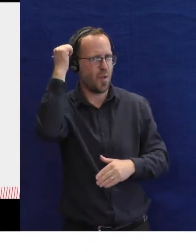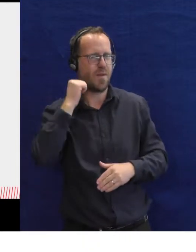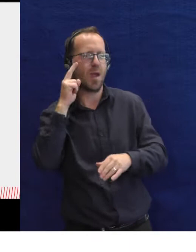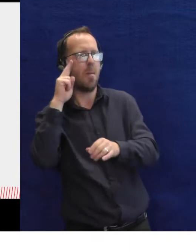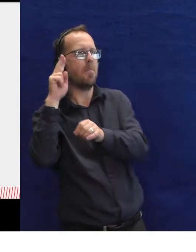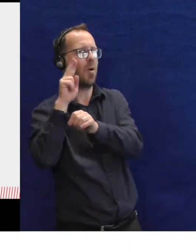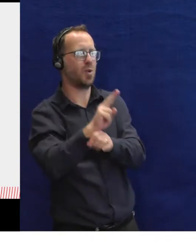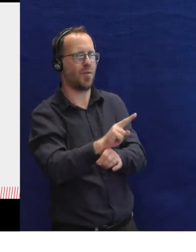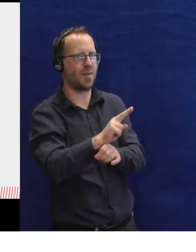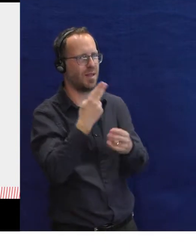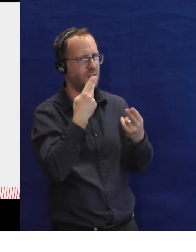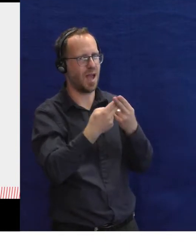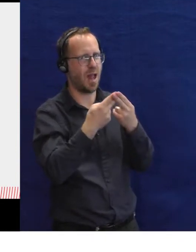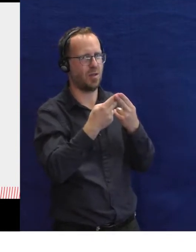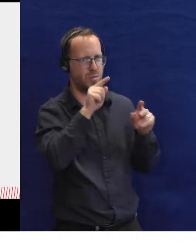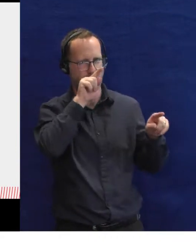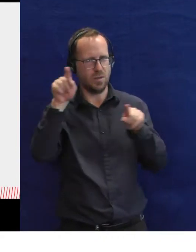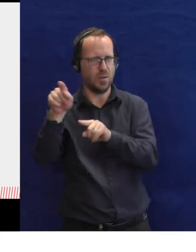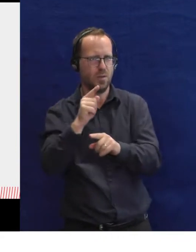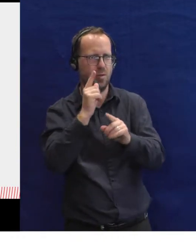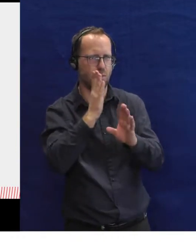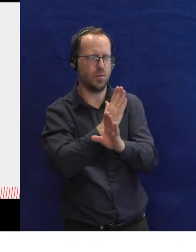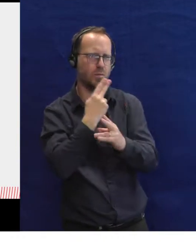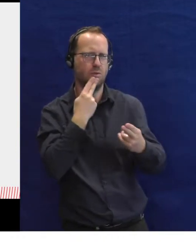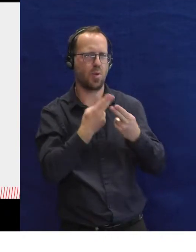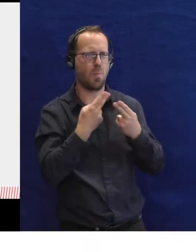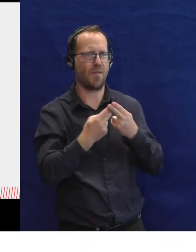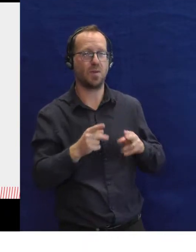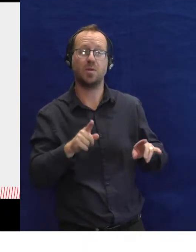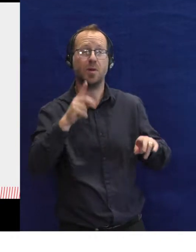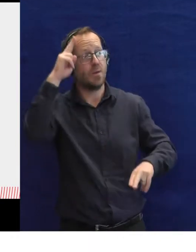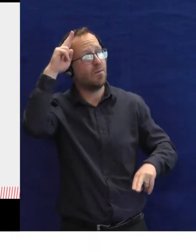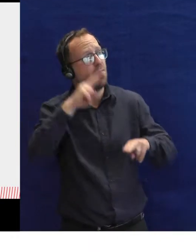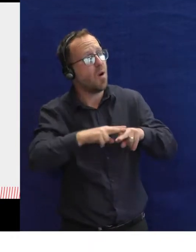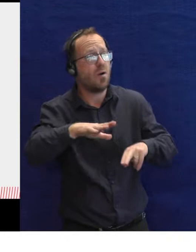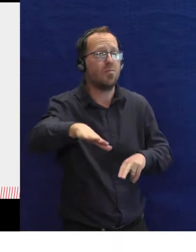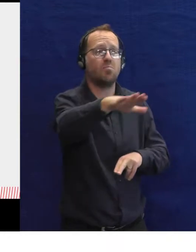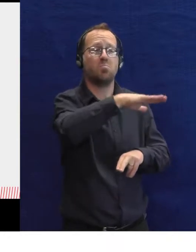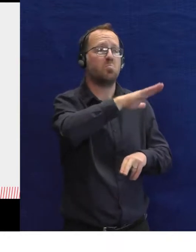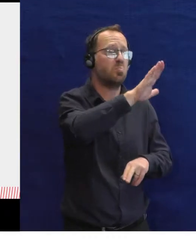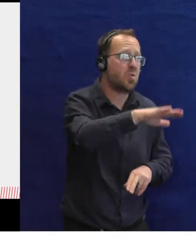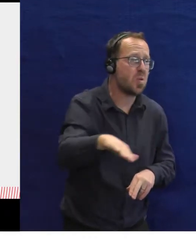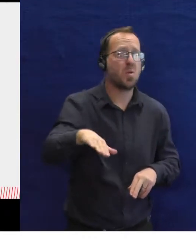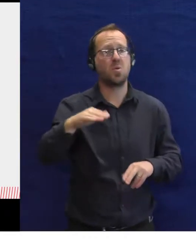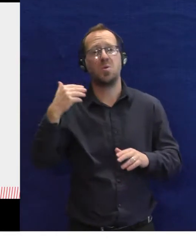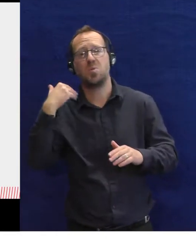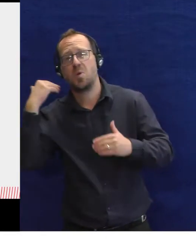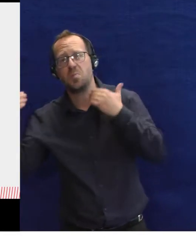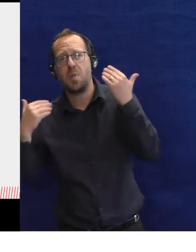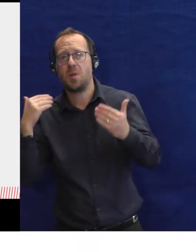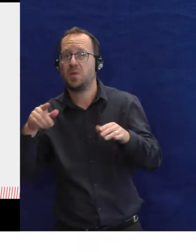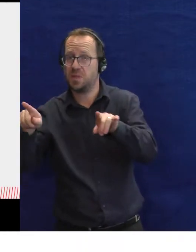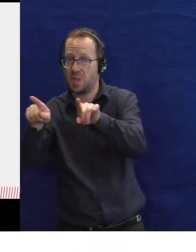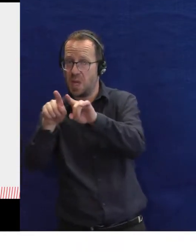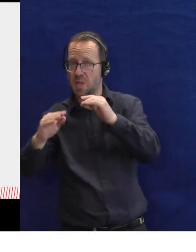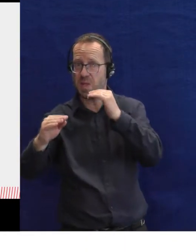dependent. So you can't just create audio descriptions for cartoons for children and automatically do the